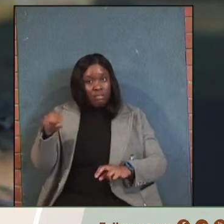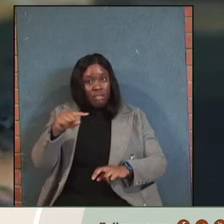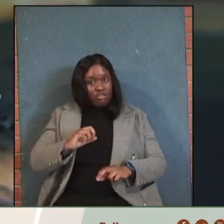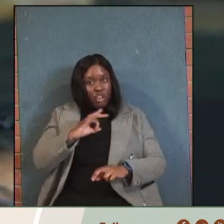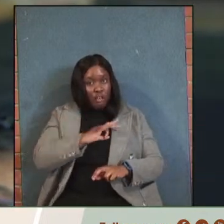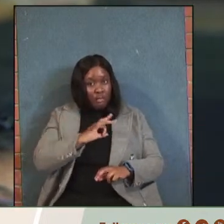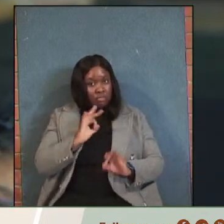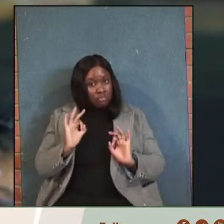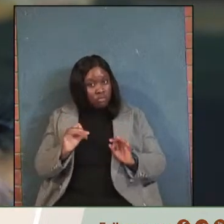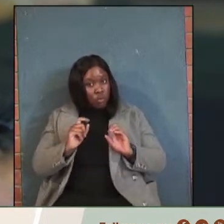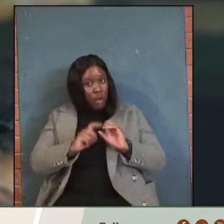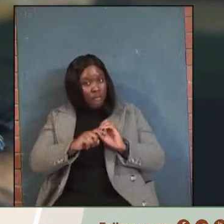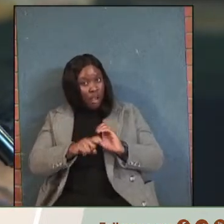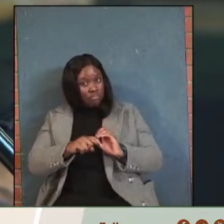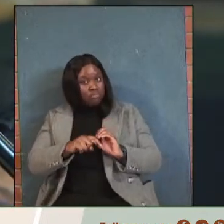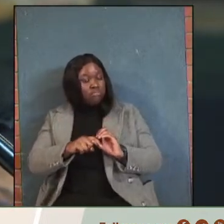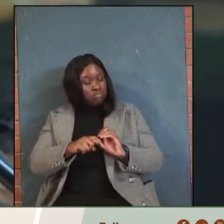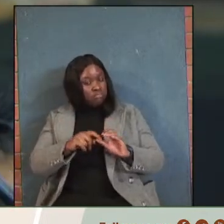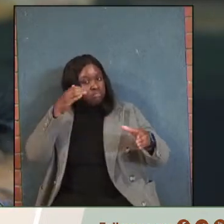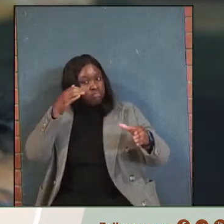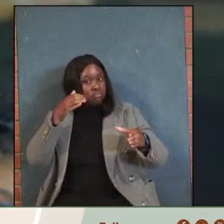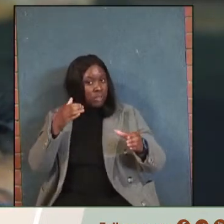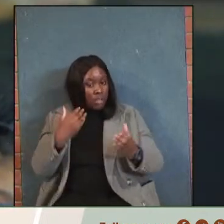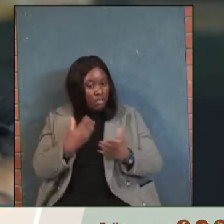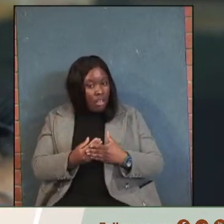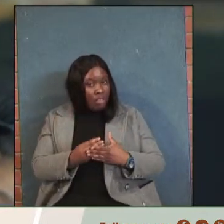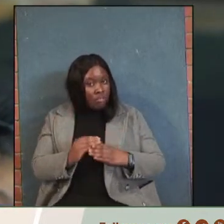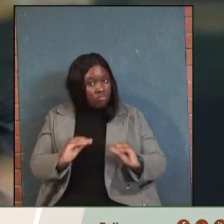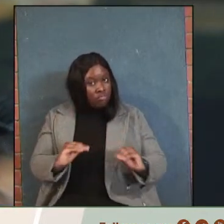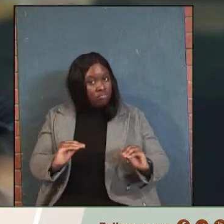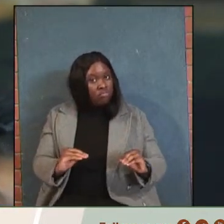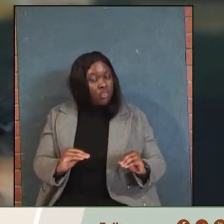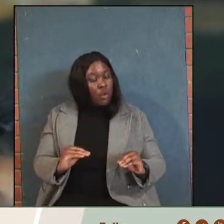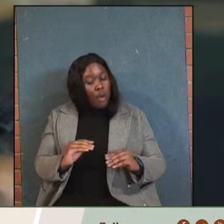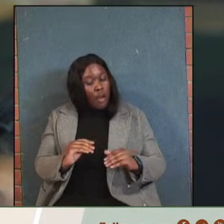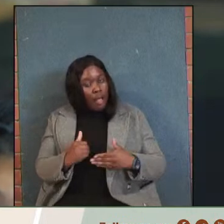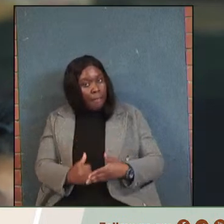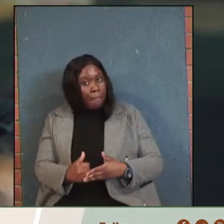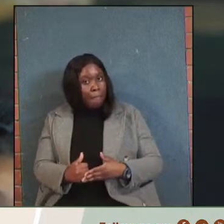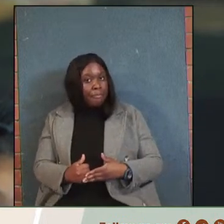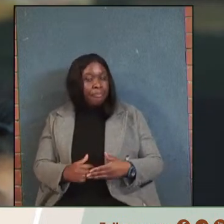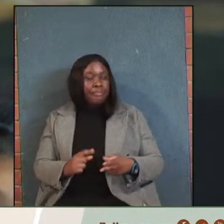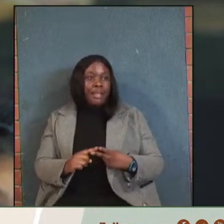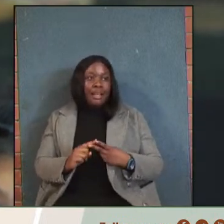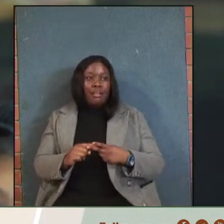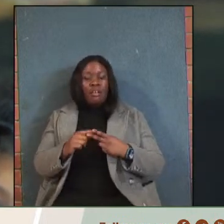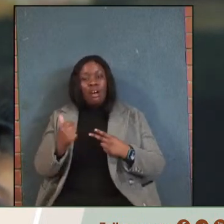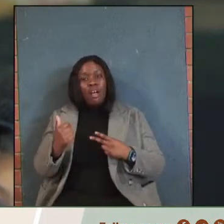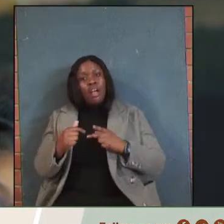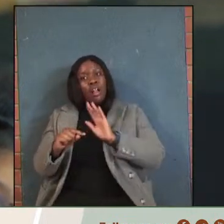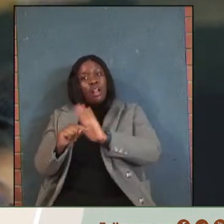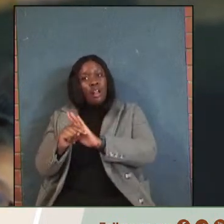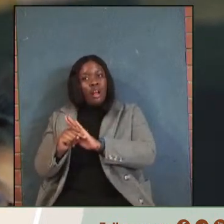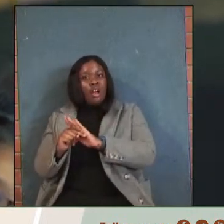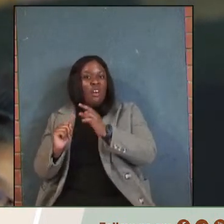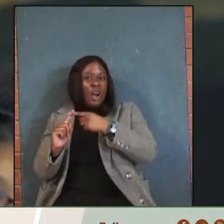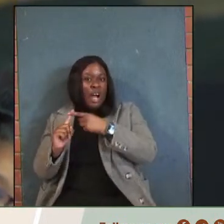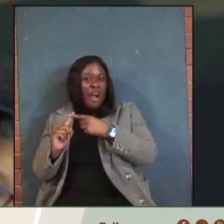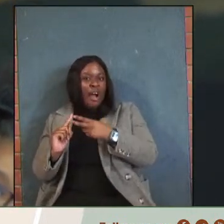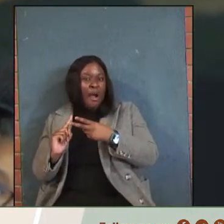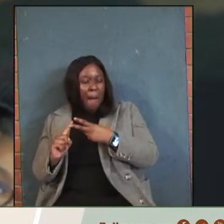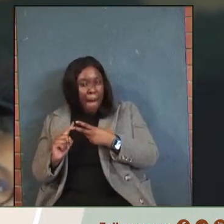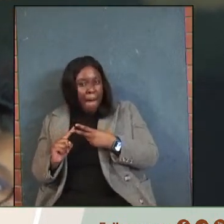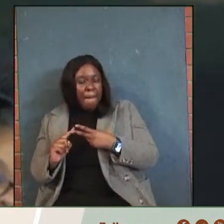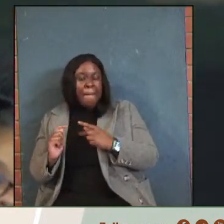are qualified to look after these learners. And another problem that we might face is transportation. Transportation can be a